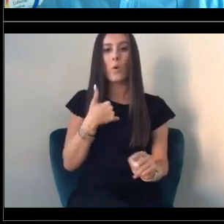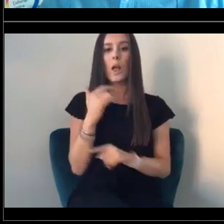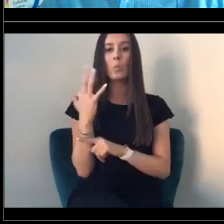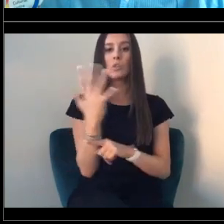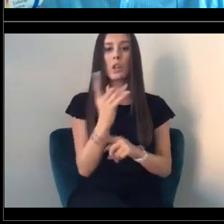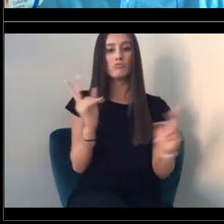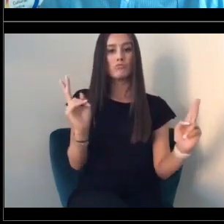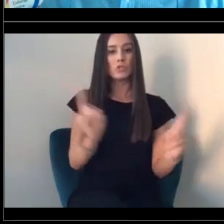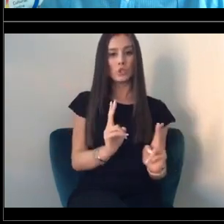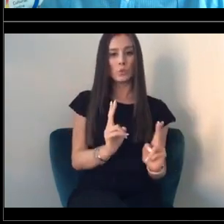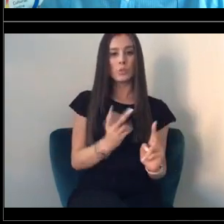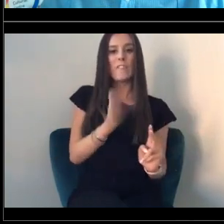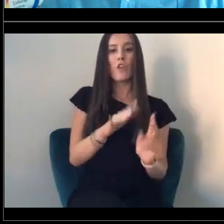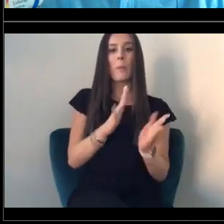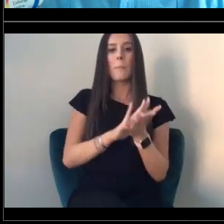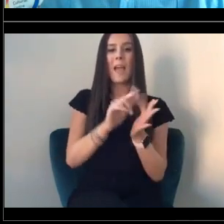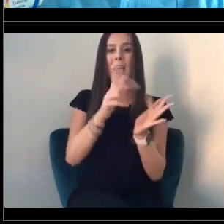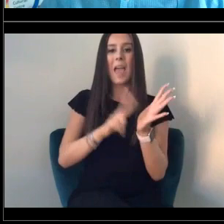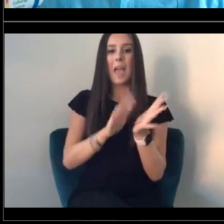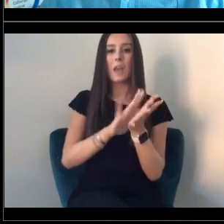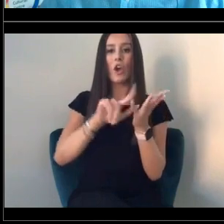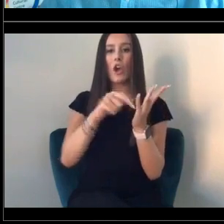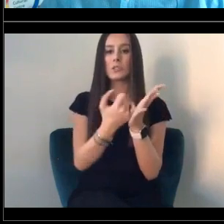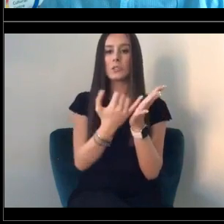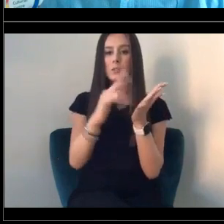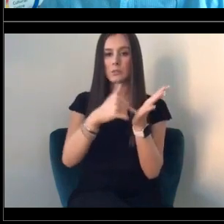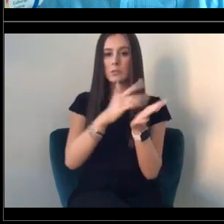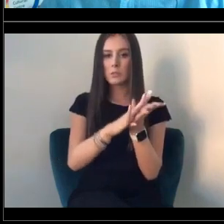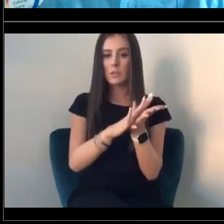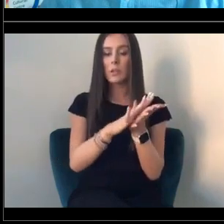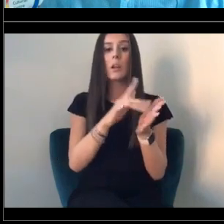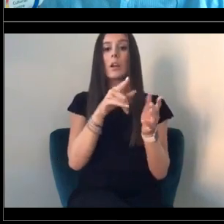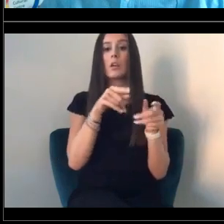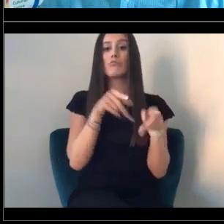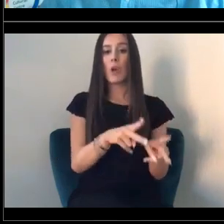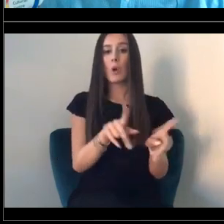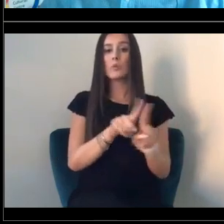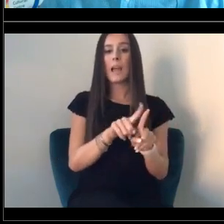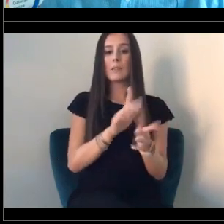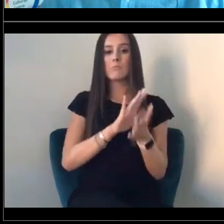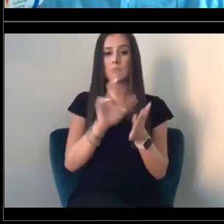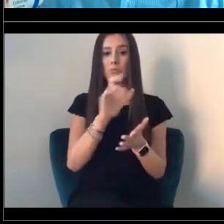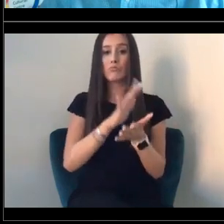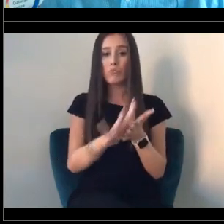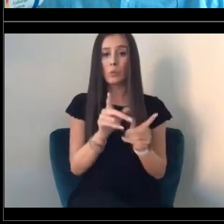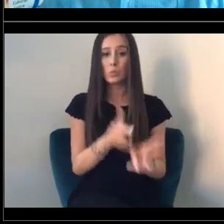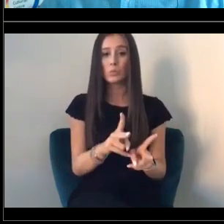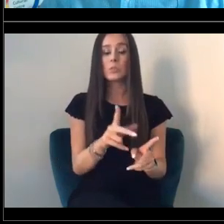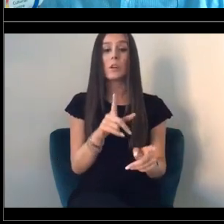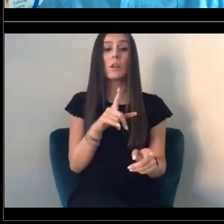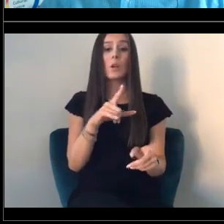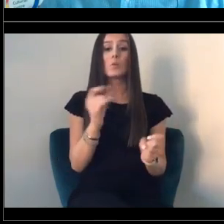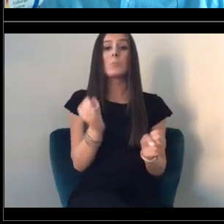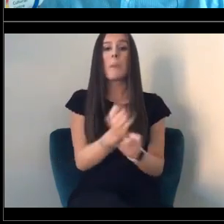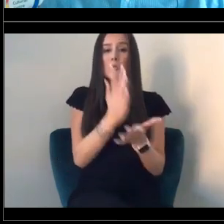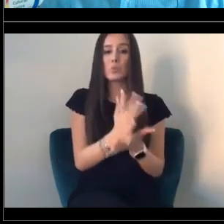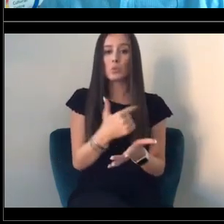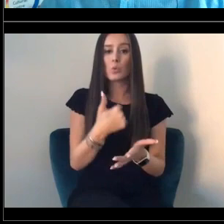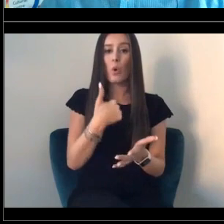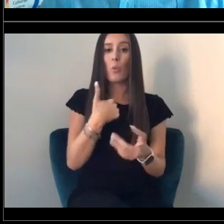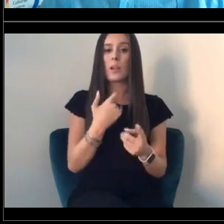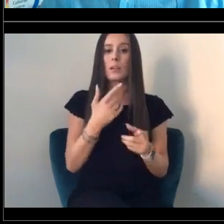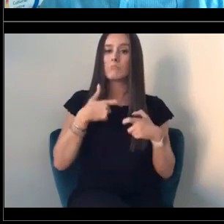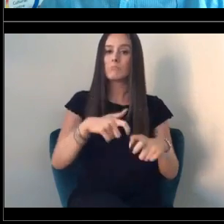near Henhurst Road and Church Road due to the presence of the cultural heritage building there to maintain open